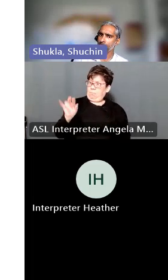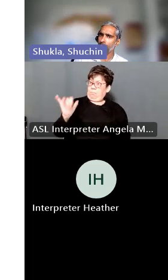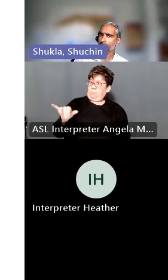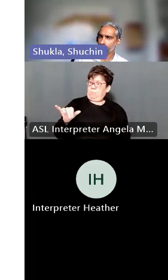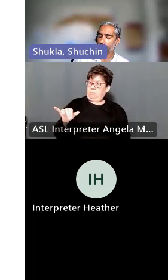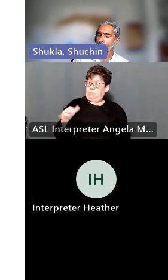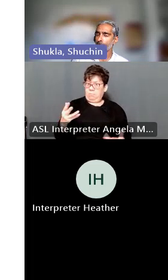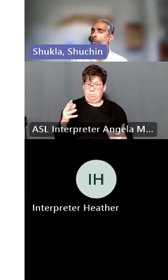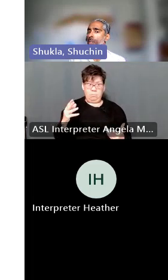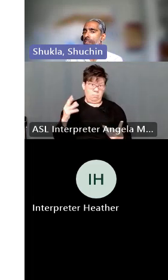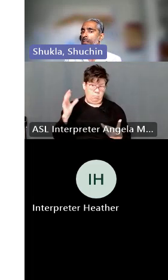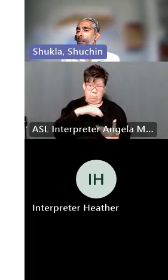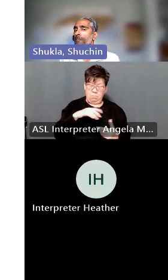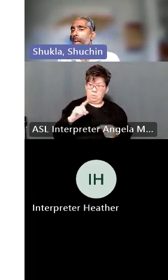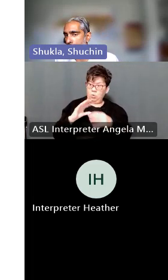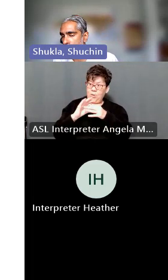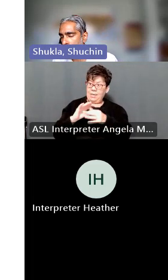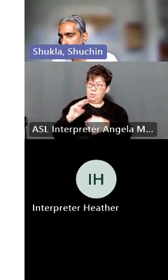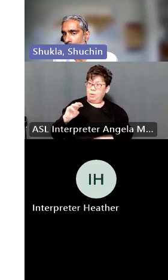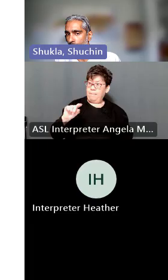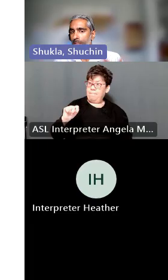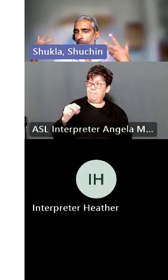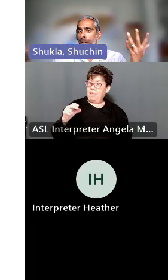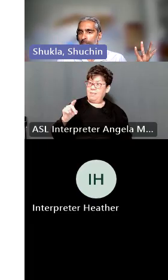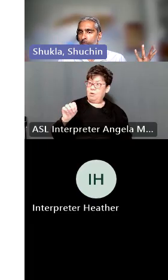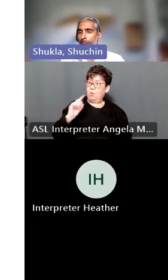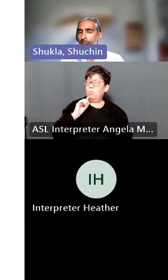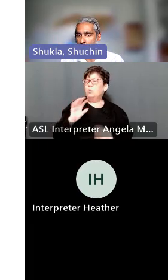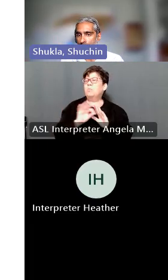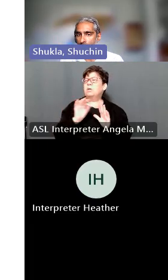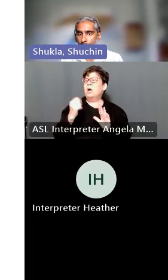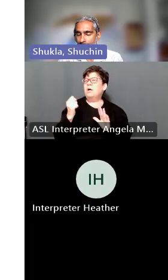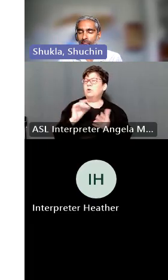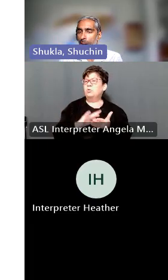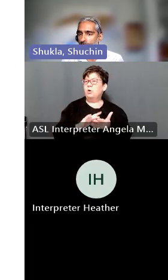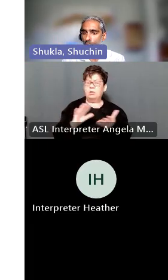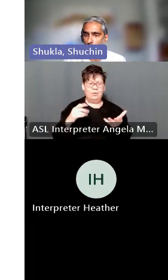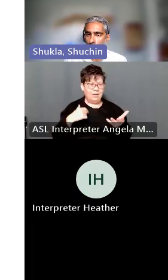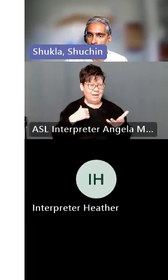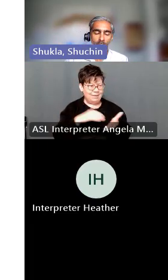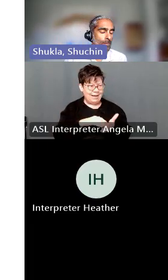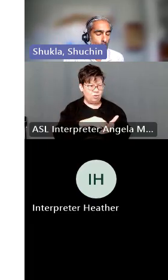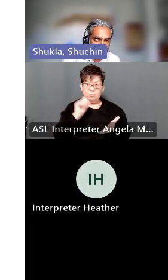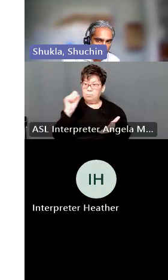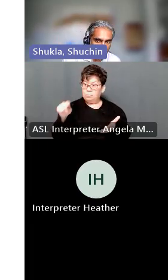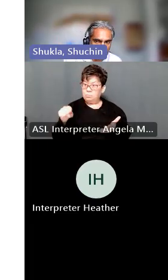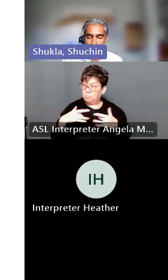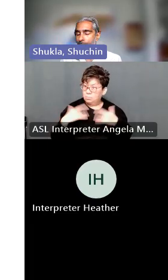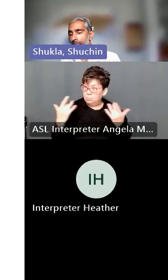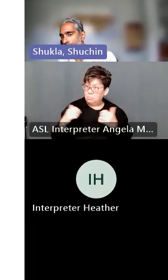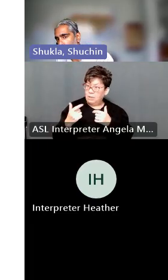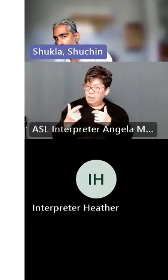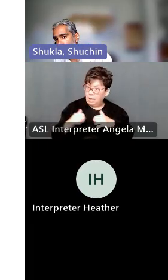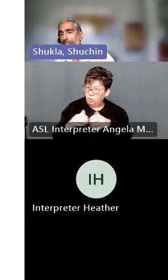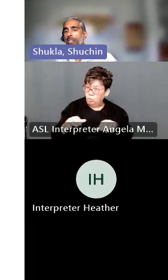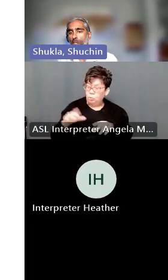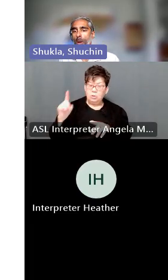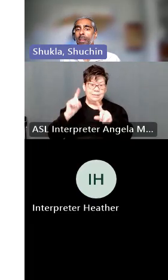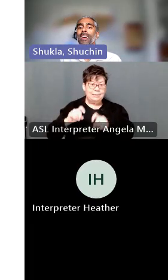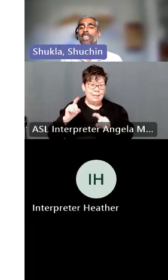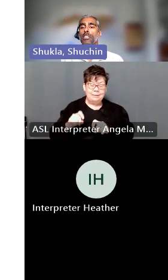it's related to your methadone, maybe we should not choose that path, right? So I'm being a doctor. I'm asking how things are going, doing tests, asking